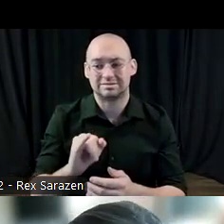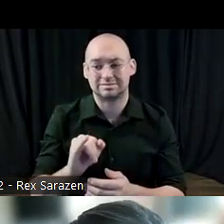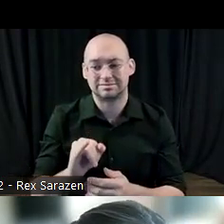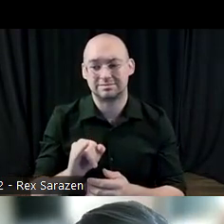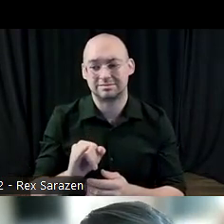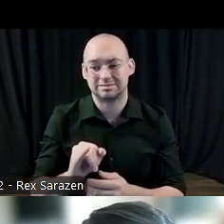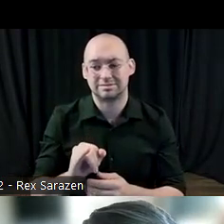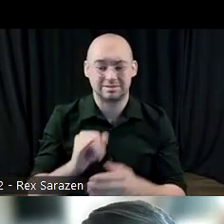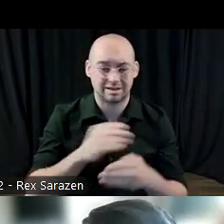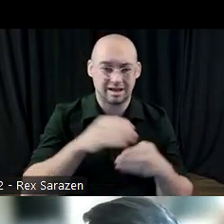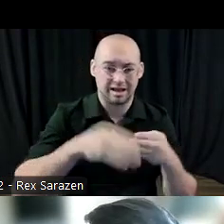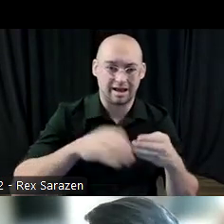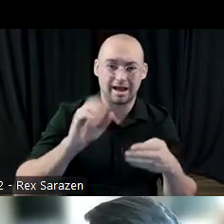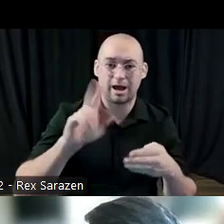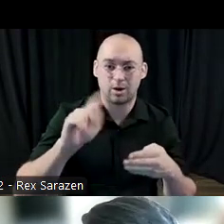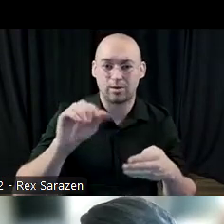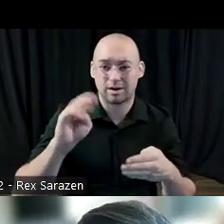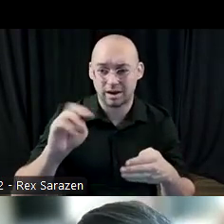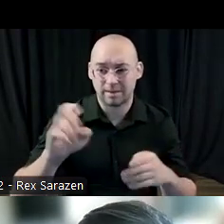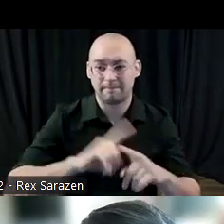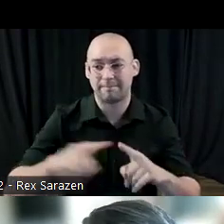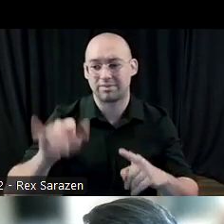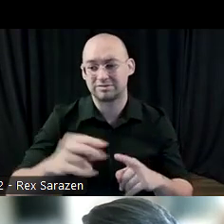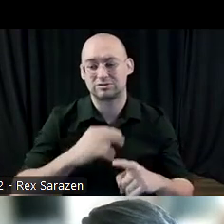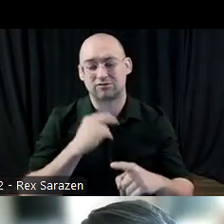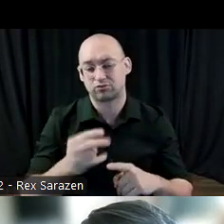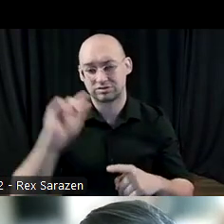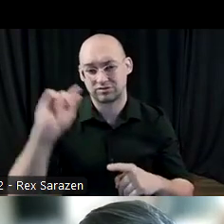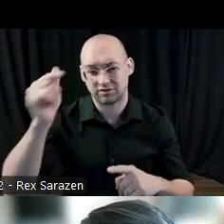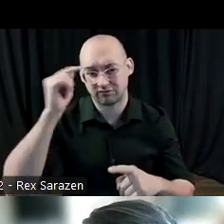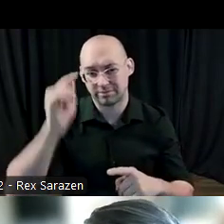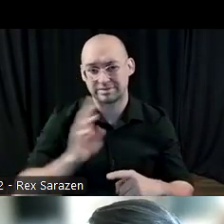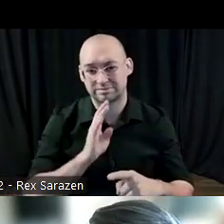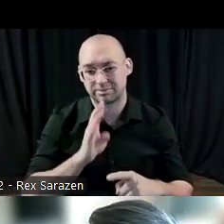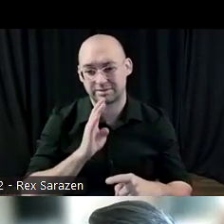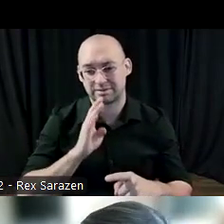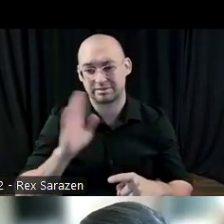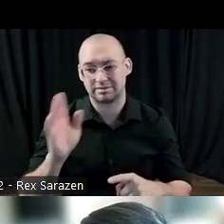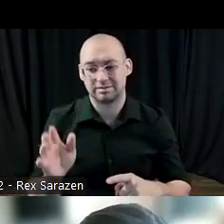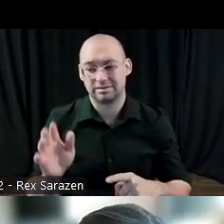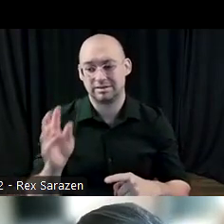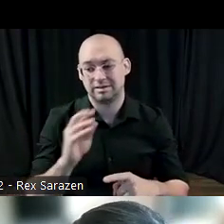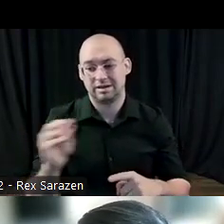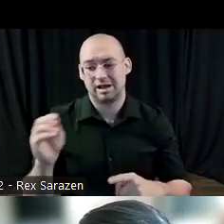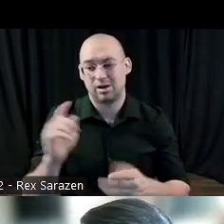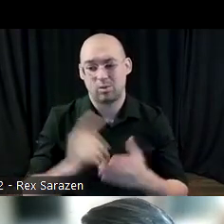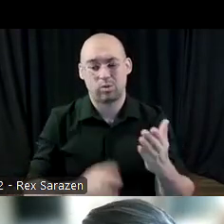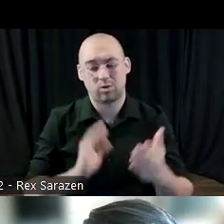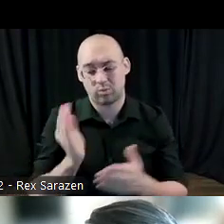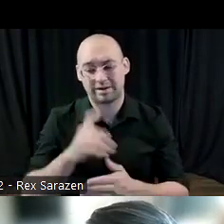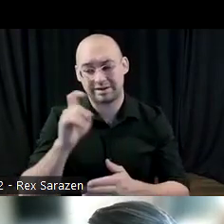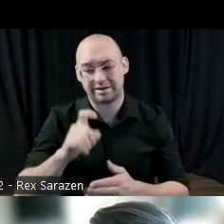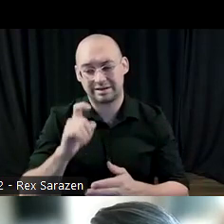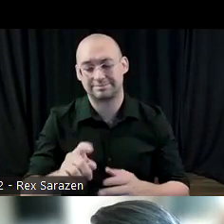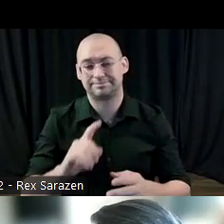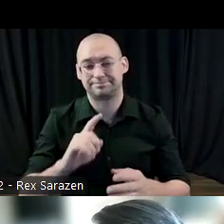an outcome, but that's the voice of government speaking. And what we need to insist